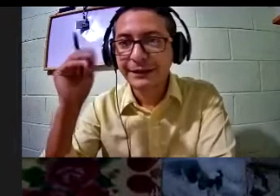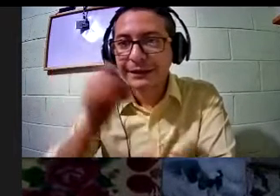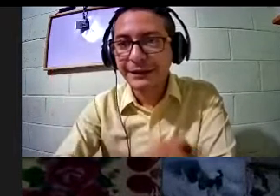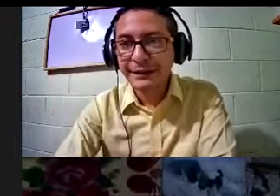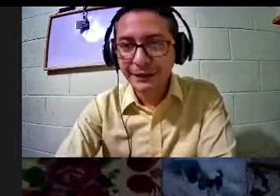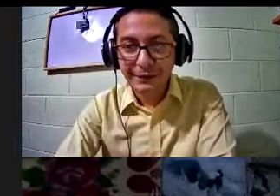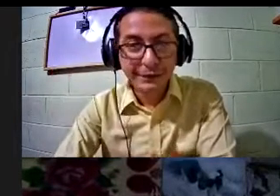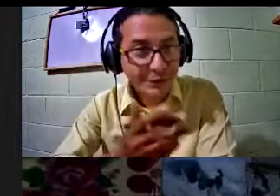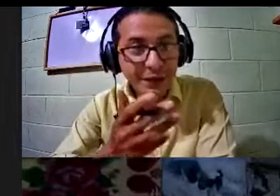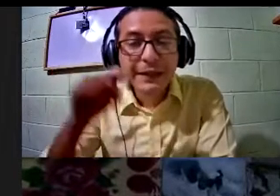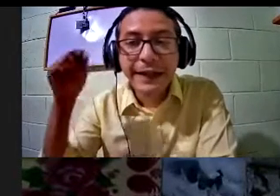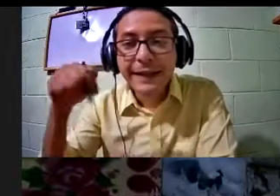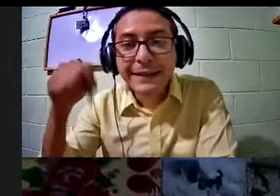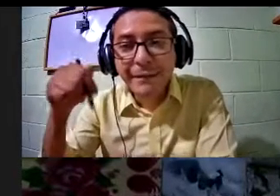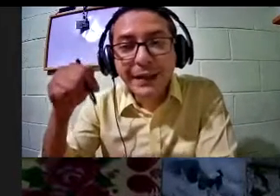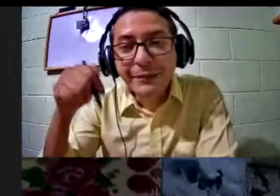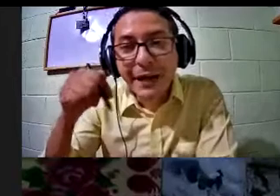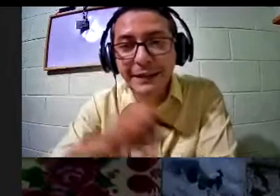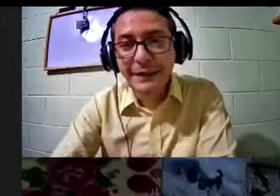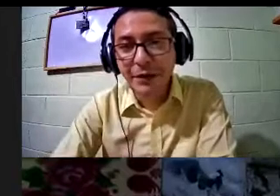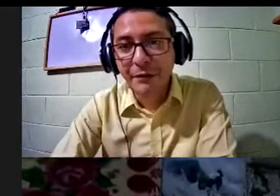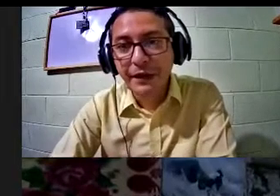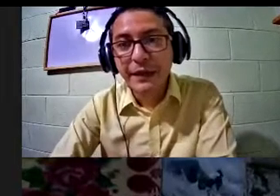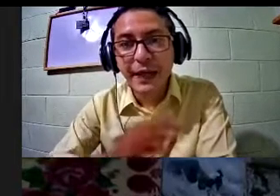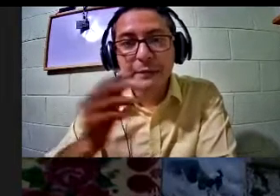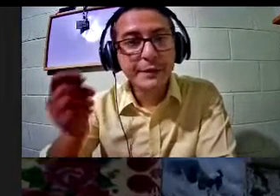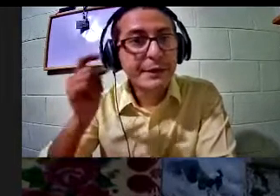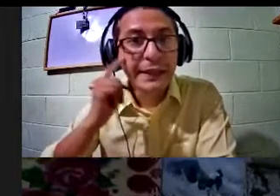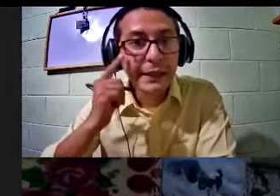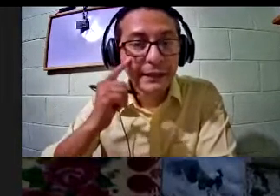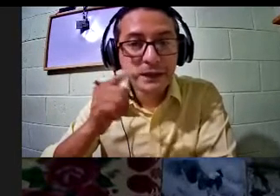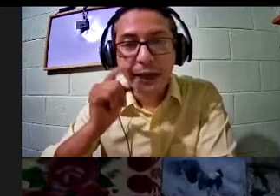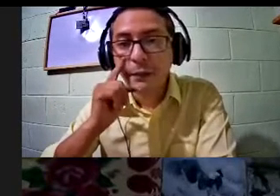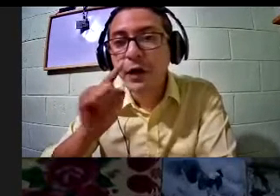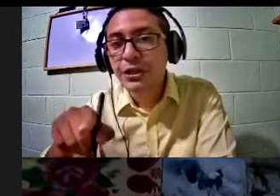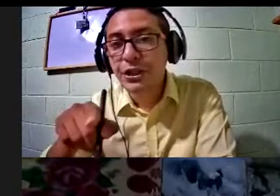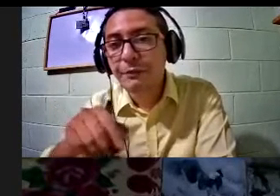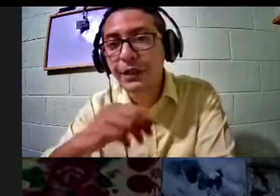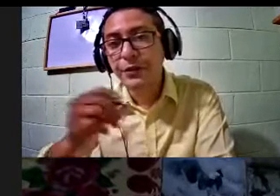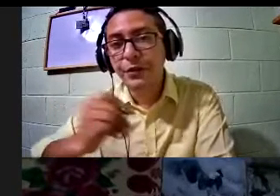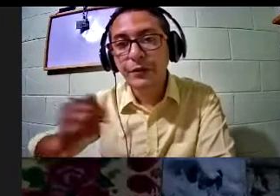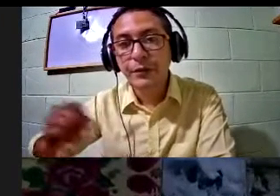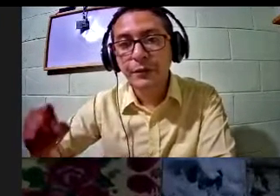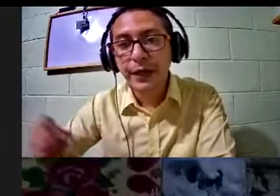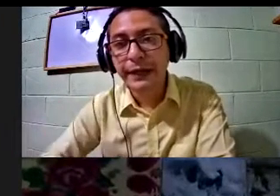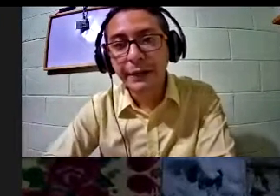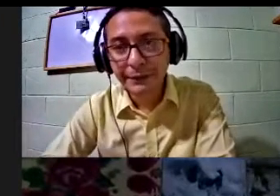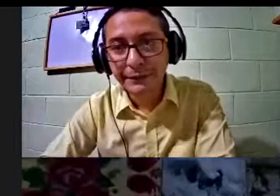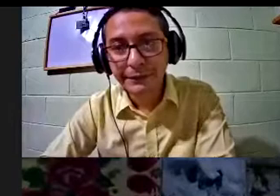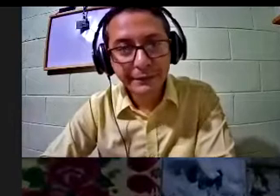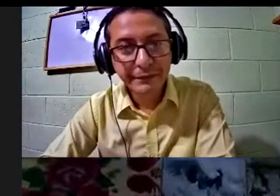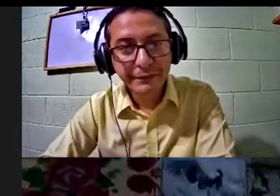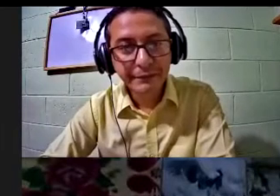You see, that is happening right in this moment. I am seeing I am watching Pedro write